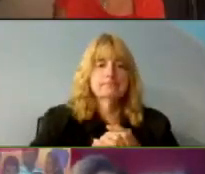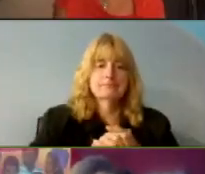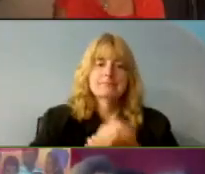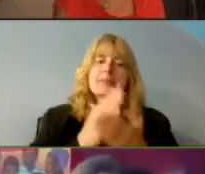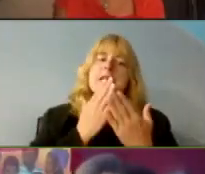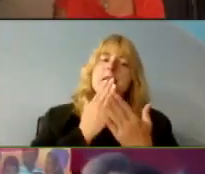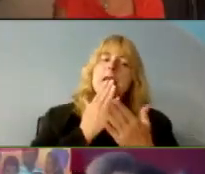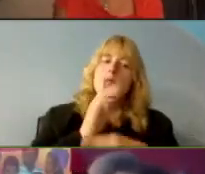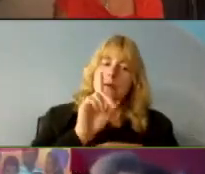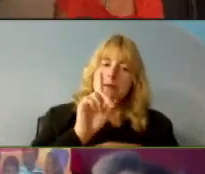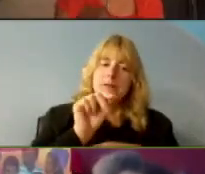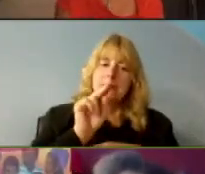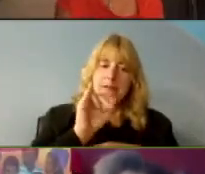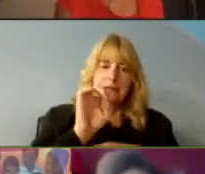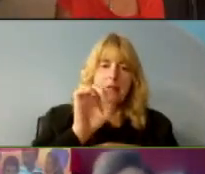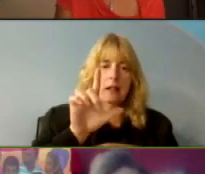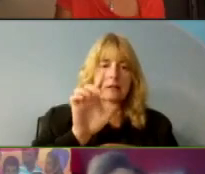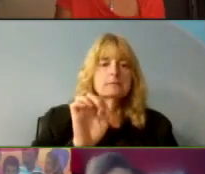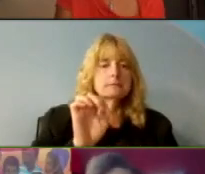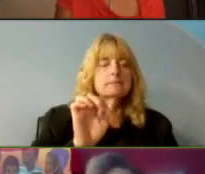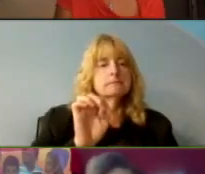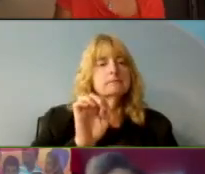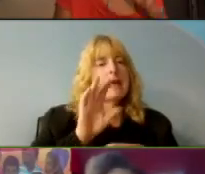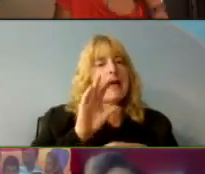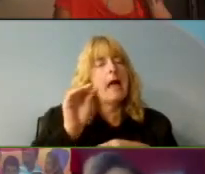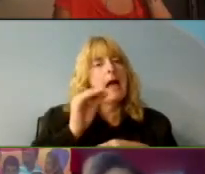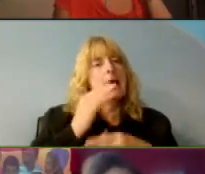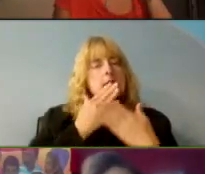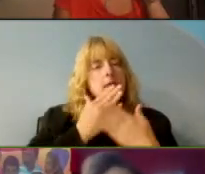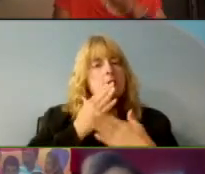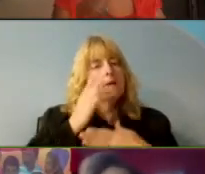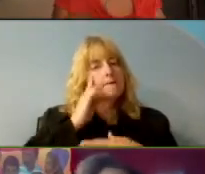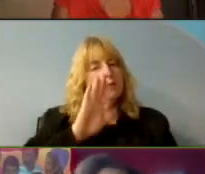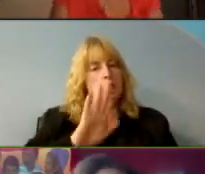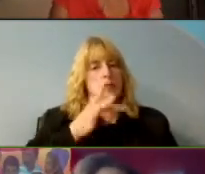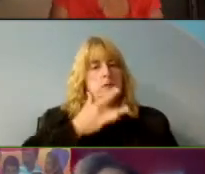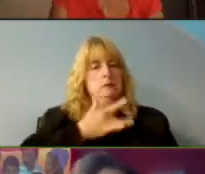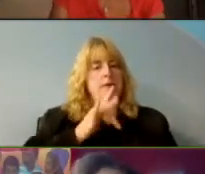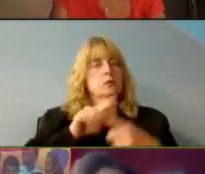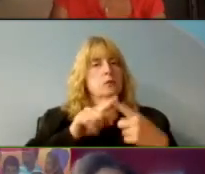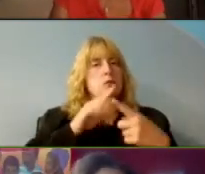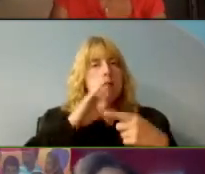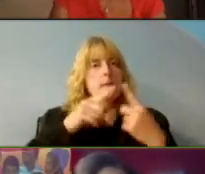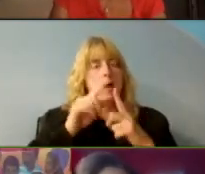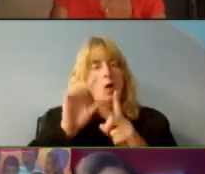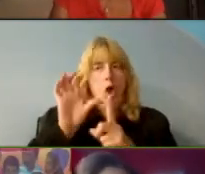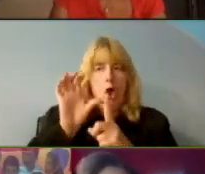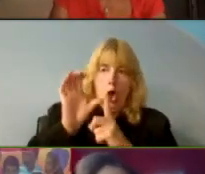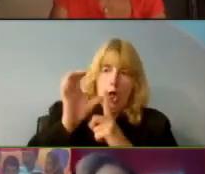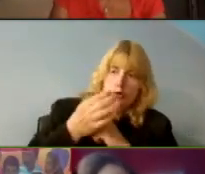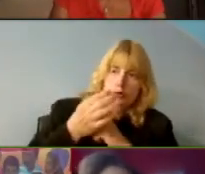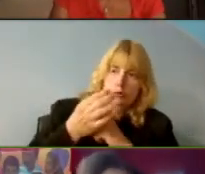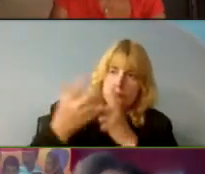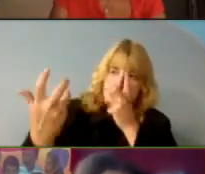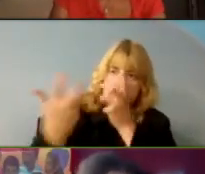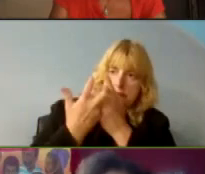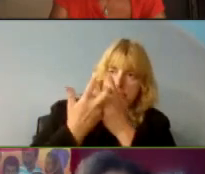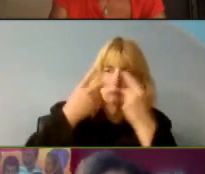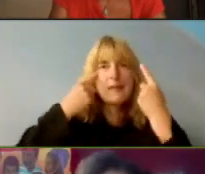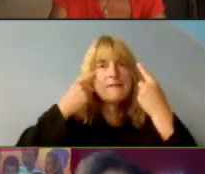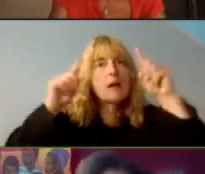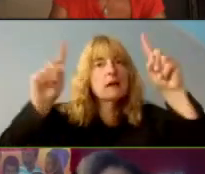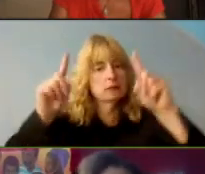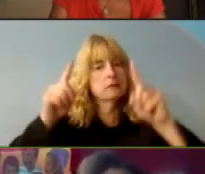much. And in particular, your sensitivity to talk about cultural effectiveness and that we are emboldening our